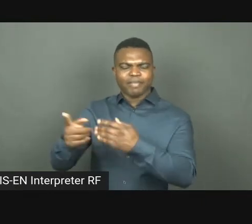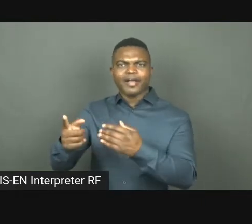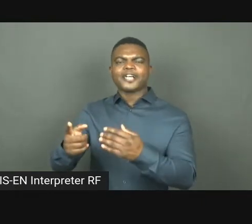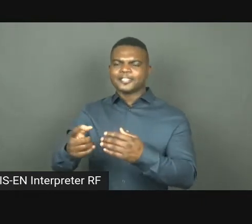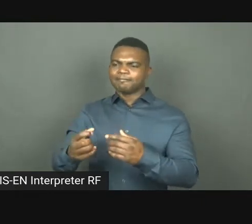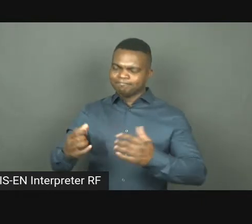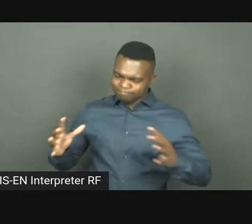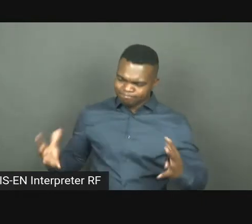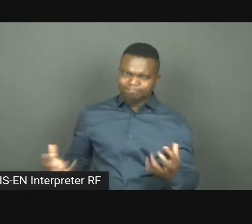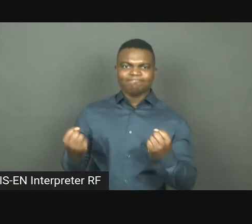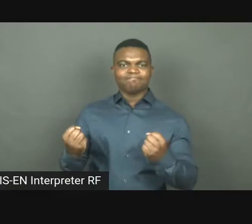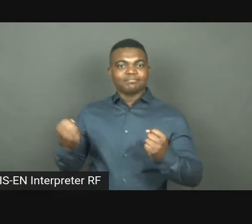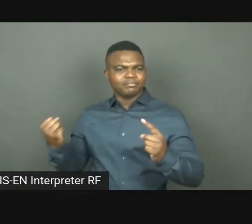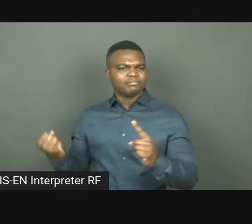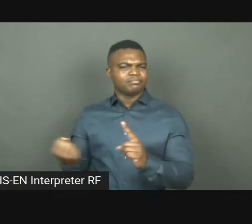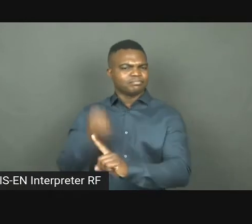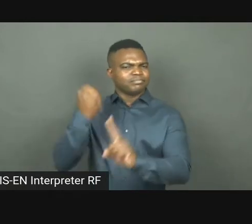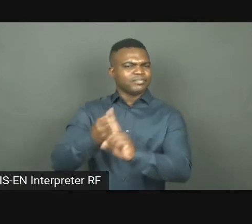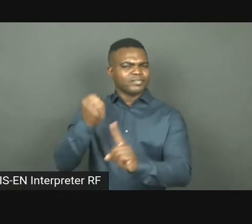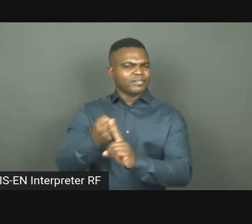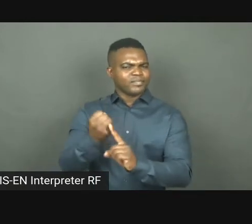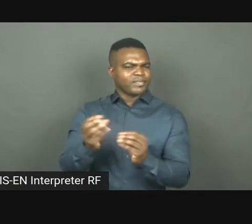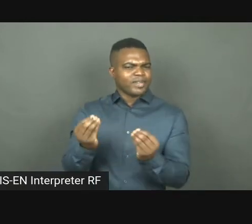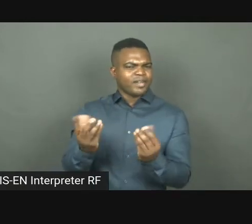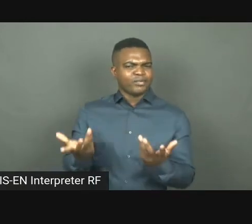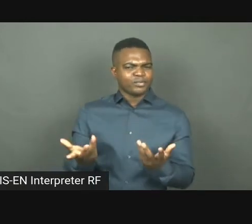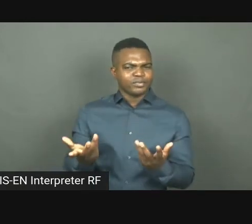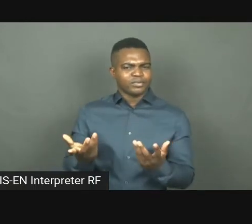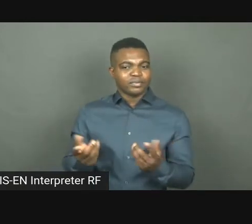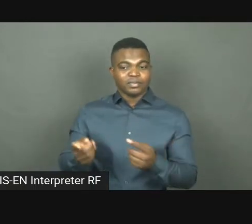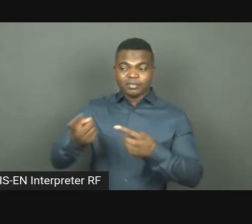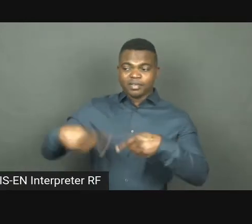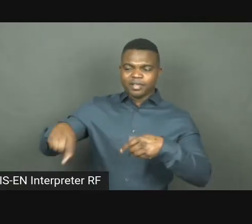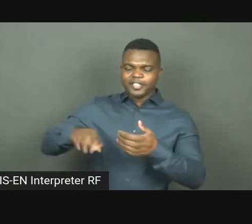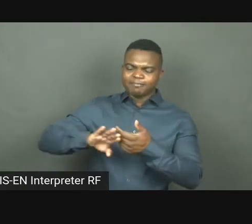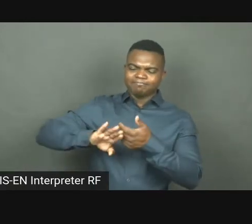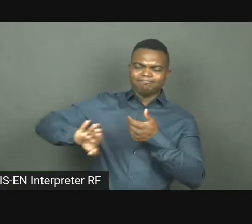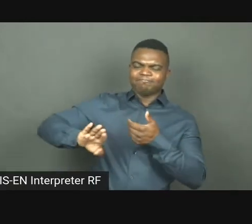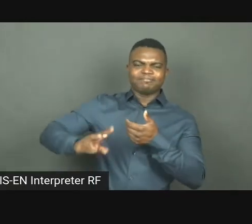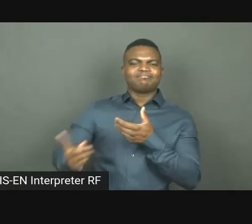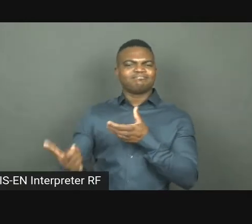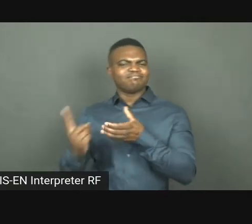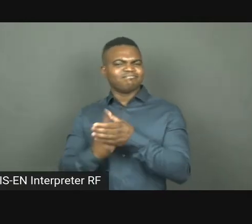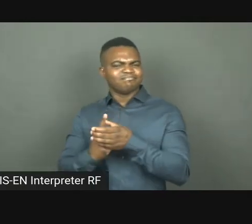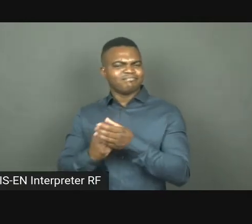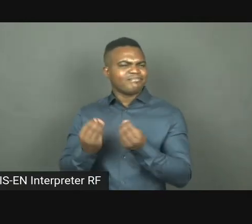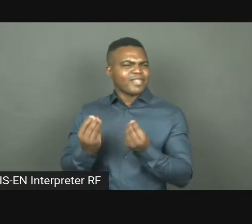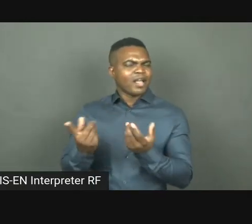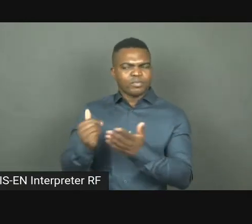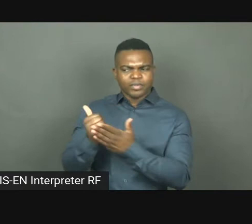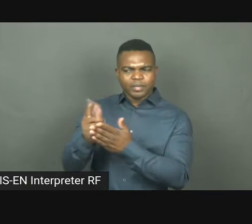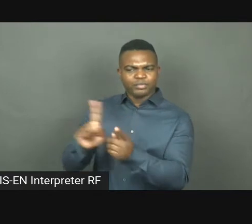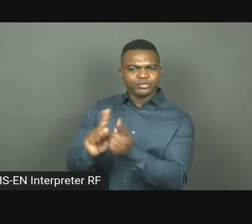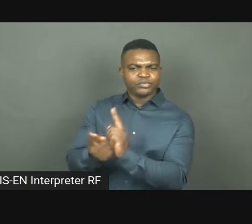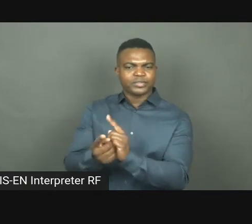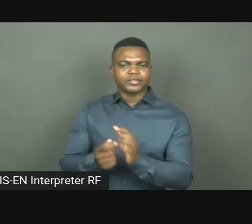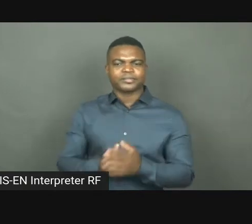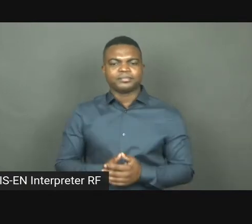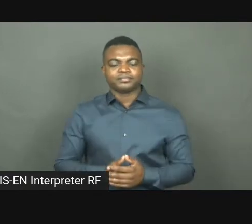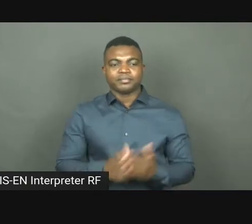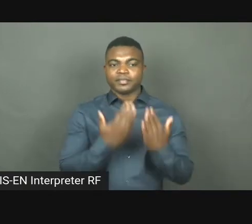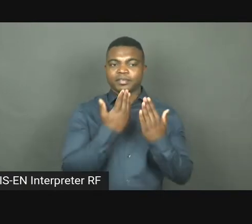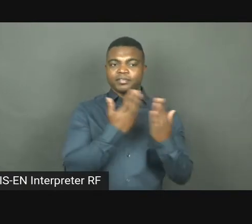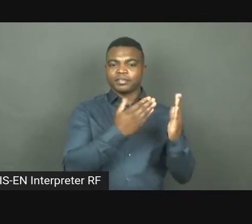a chaplain. When I was in seminary, I came out as a gay man and first began volunteering in